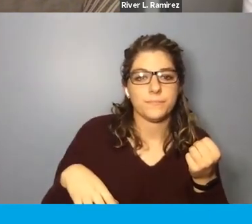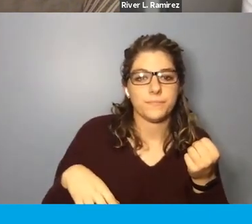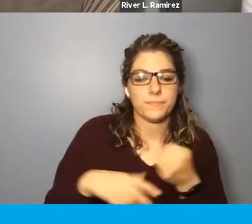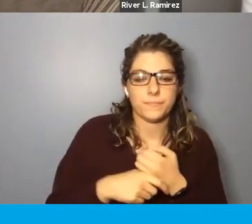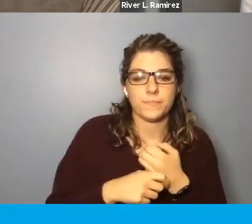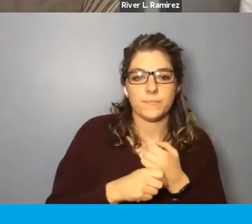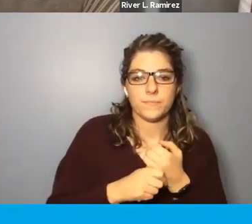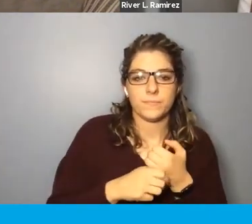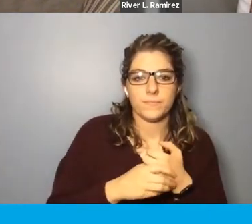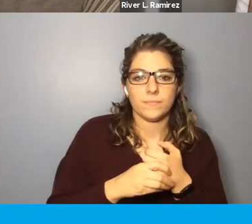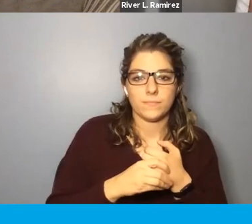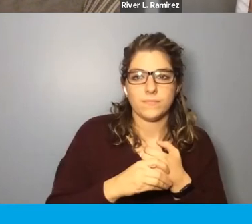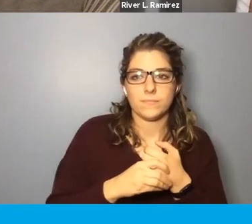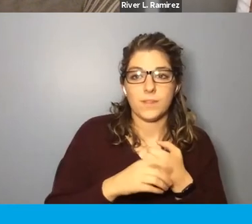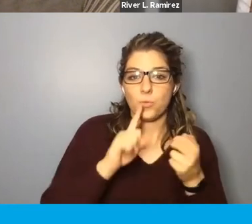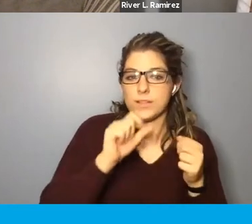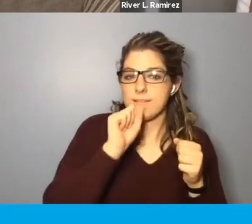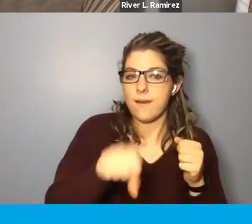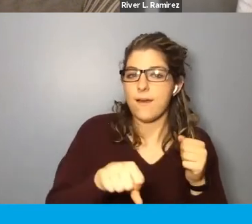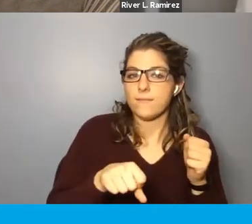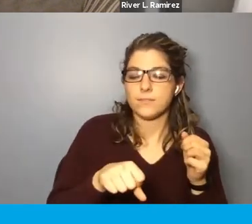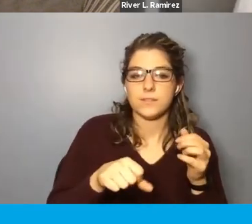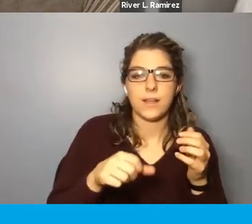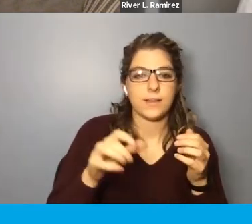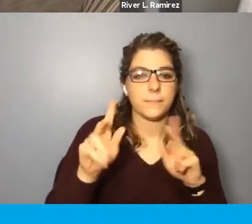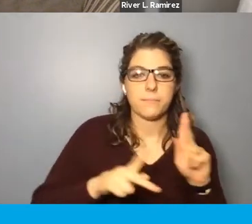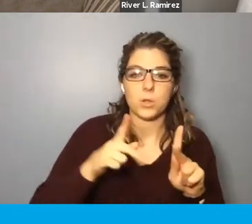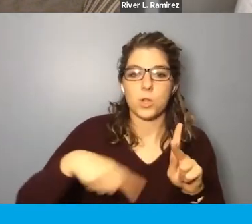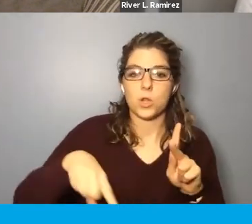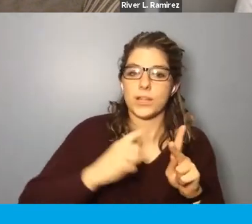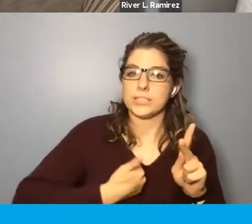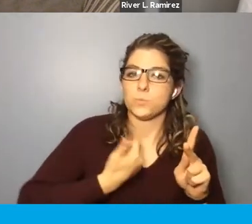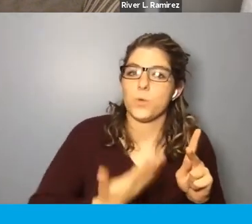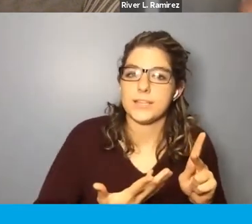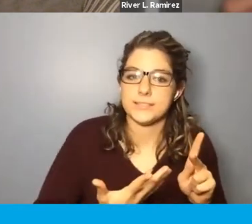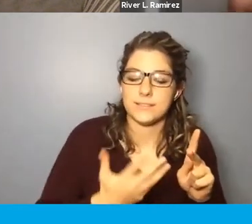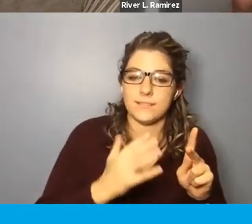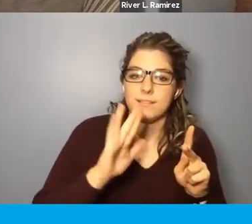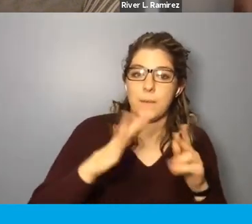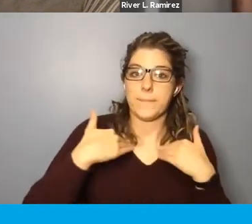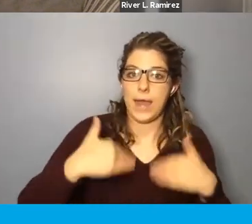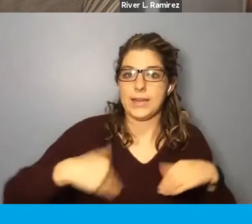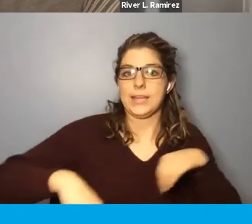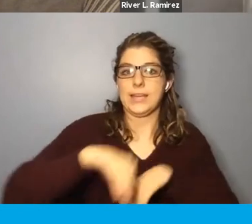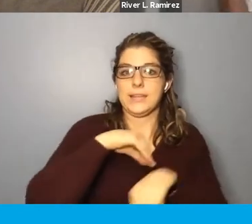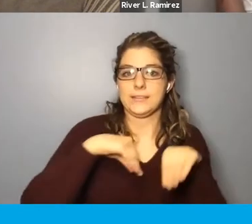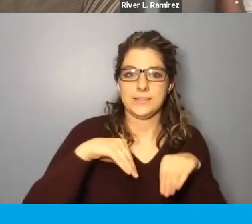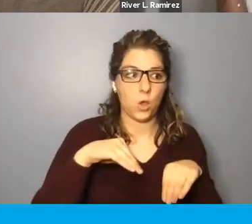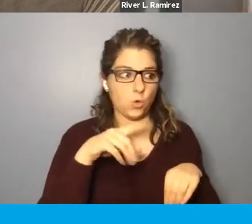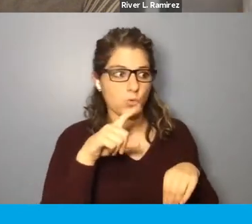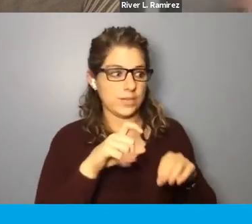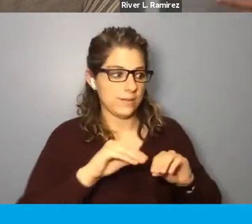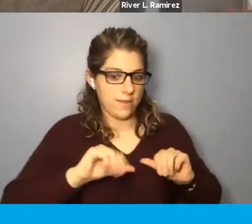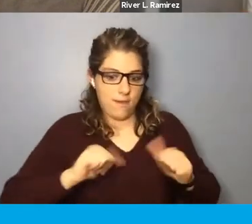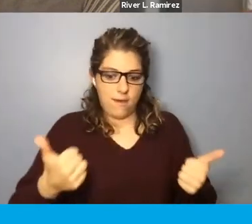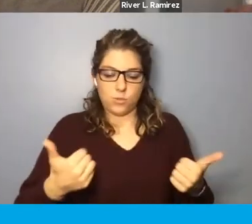and I really love like people expressing through their bodies, because it's like, oh, you need nothing else, like